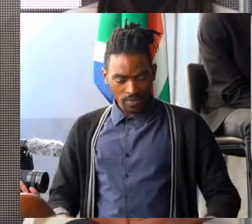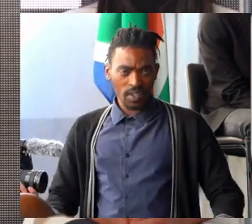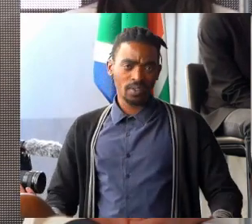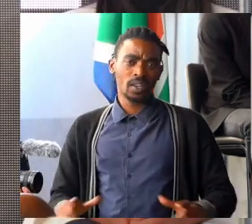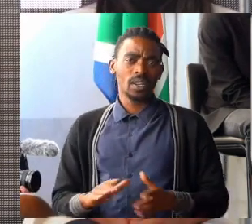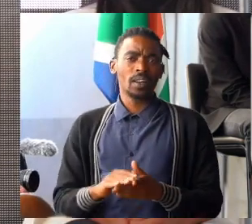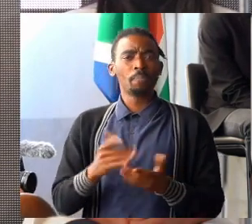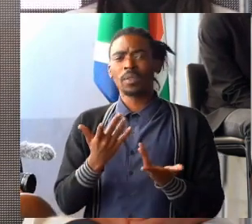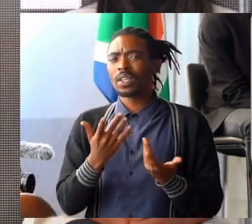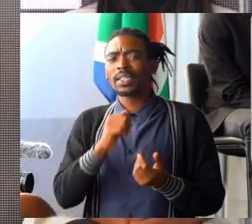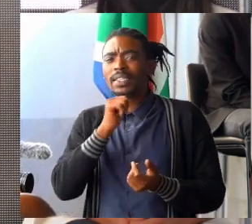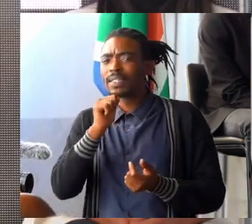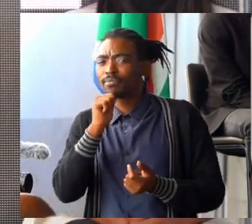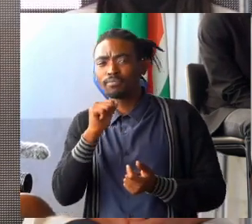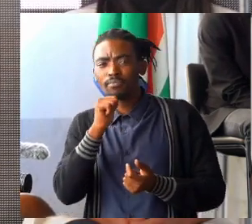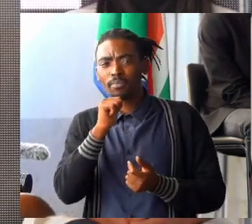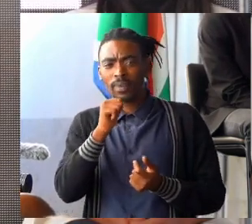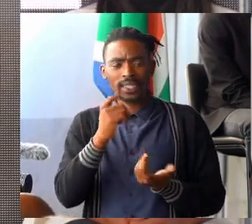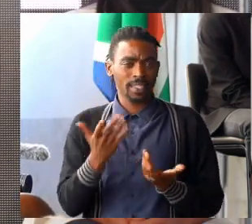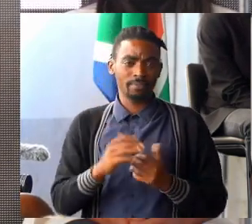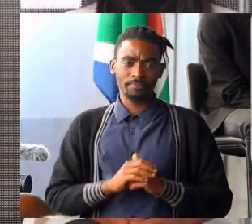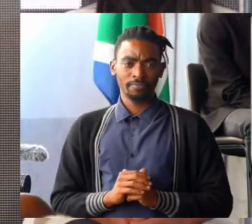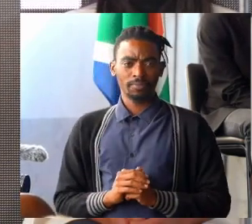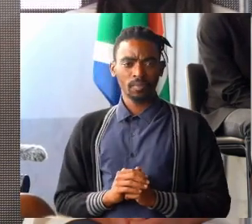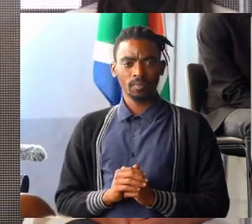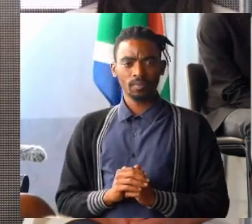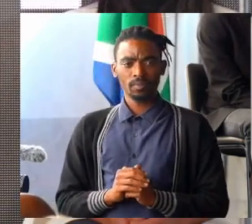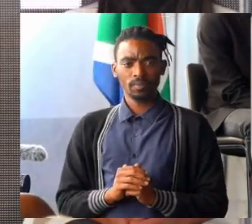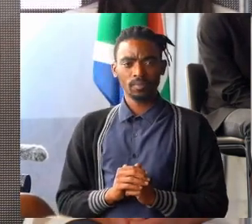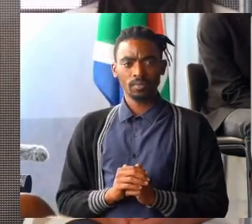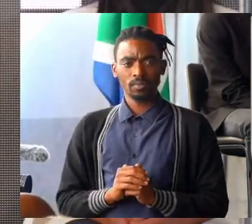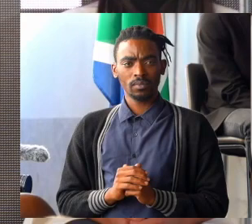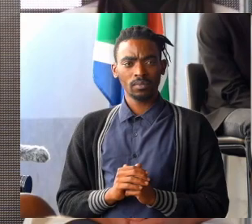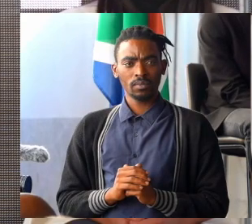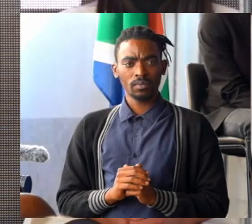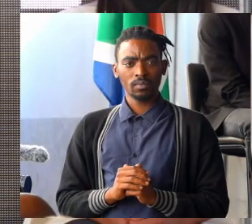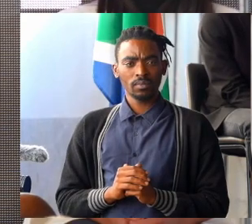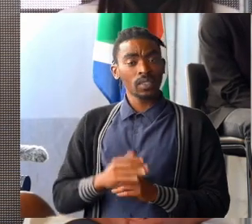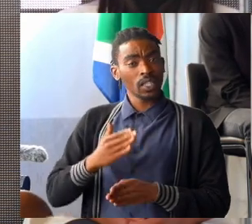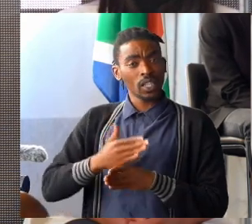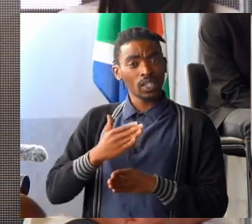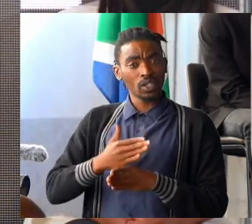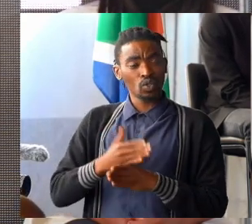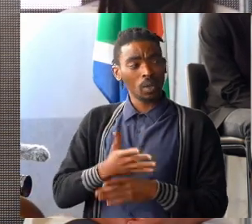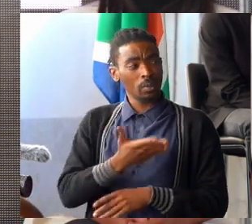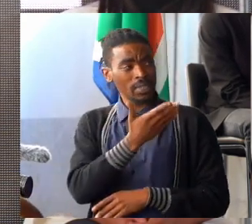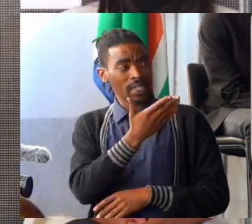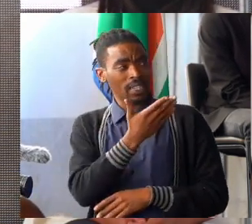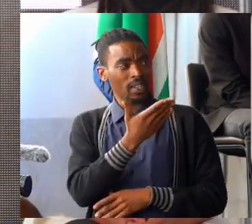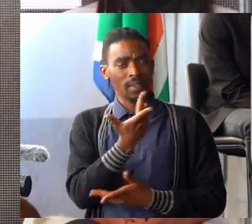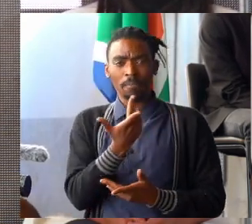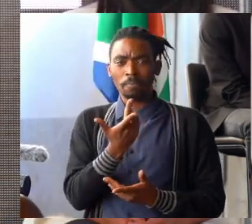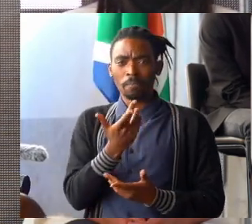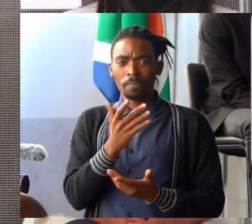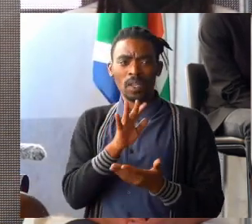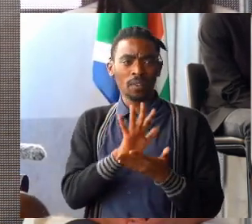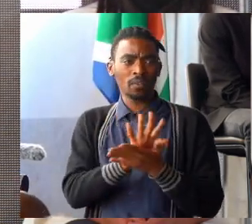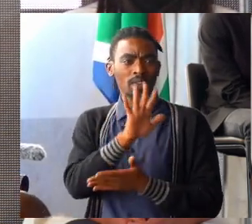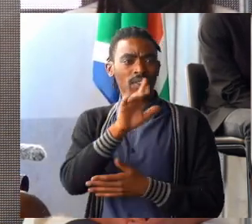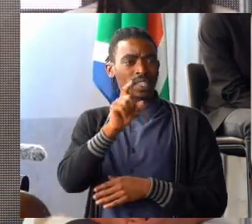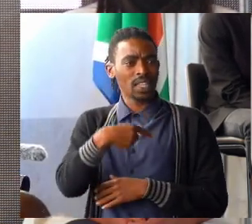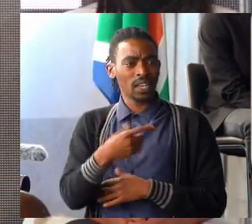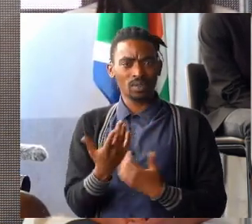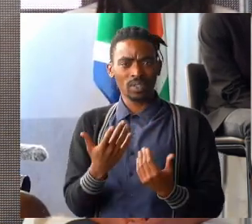corruption people suffer through at local level. A job in Phalaborwa, we were told, costs about 15,000 rand